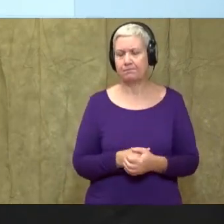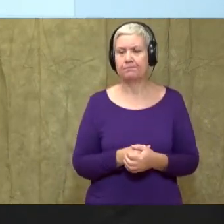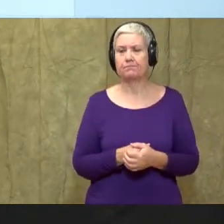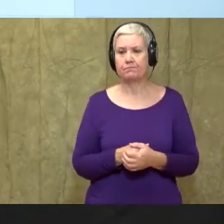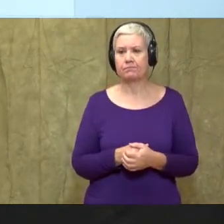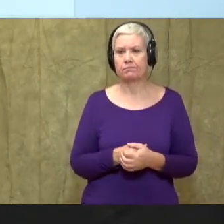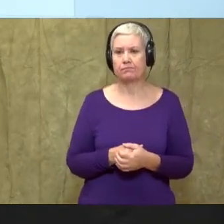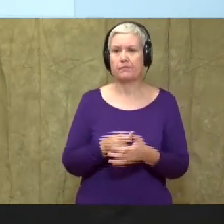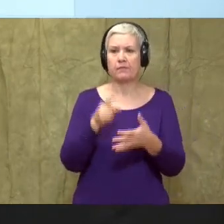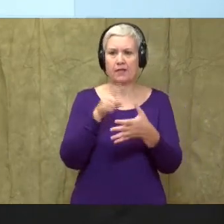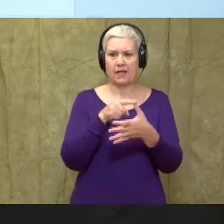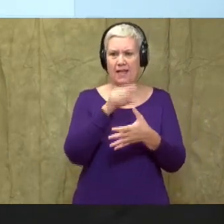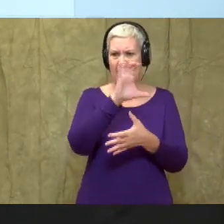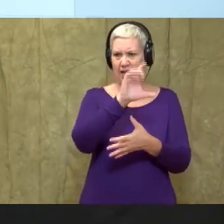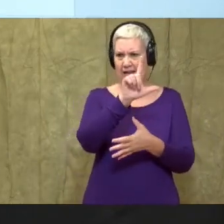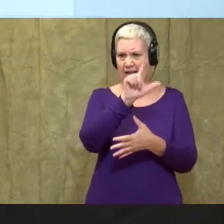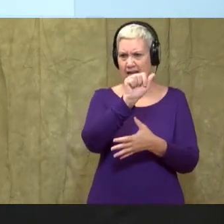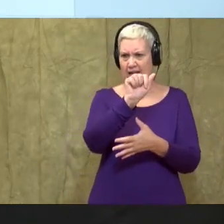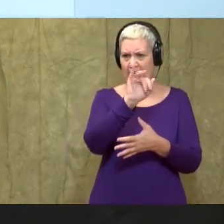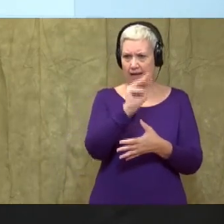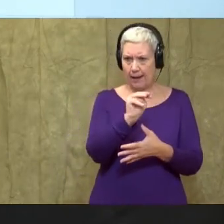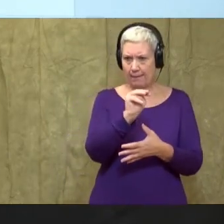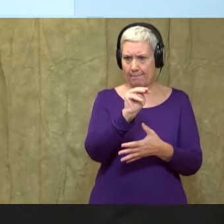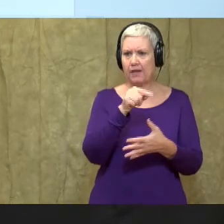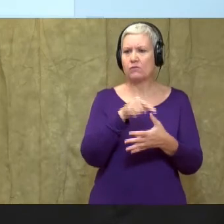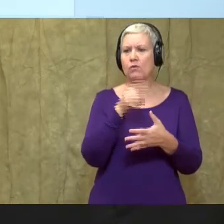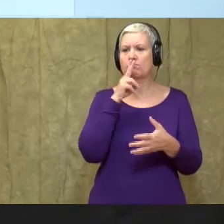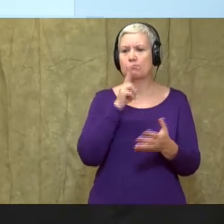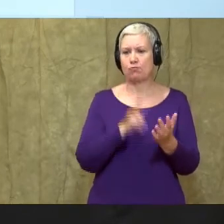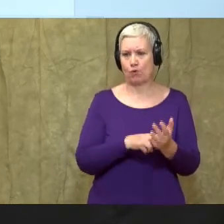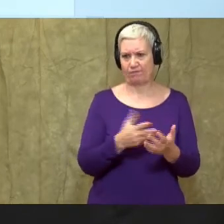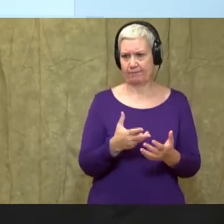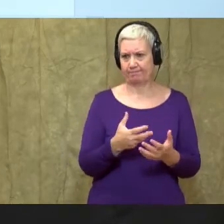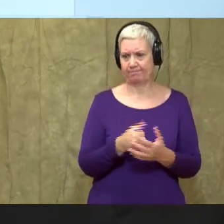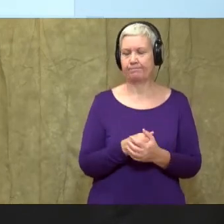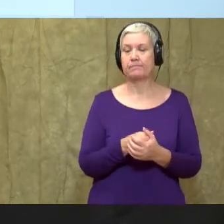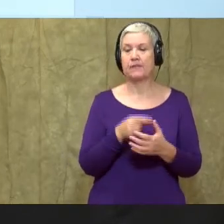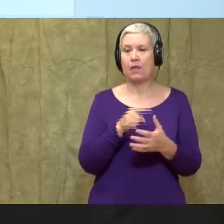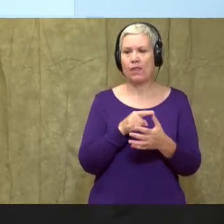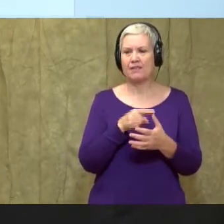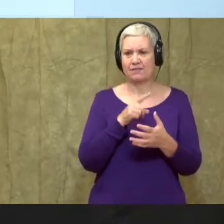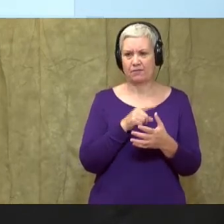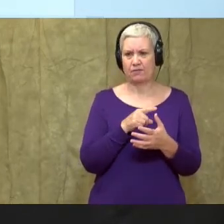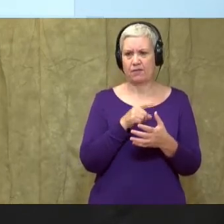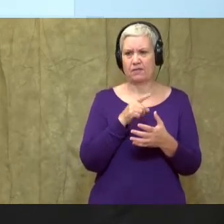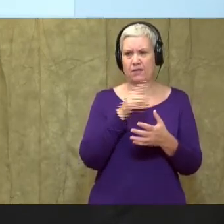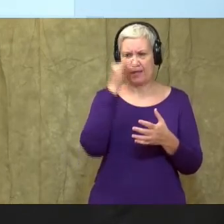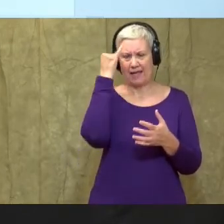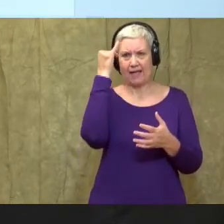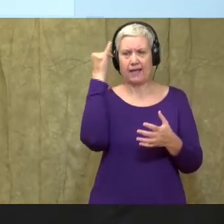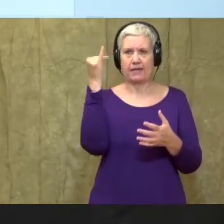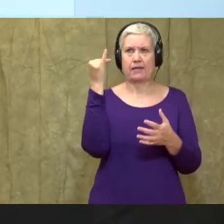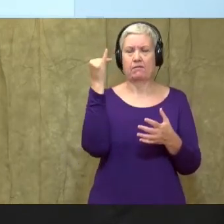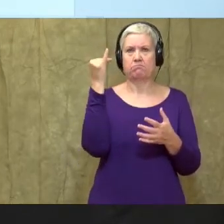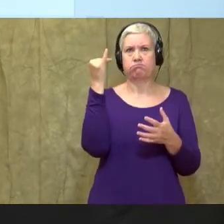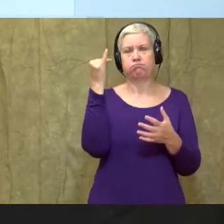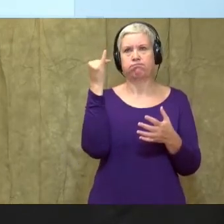So again, claim is what the author is trying to prove, okay? That is the idea that that person is going